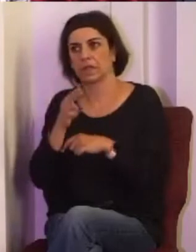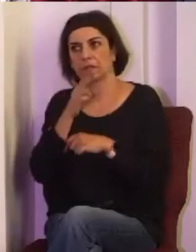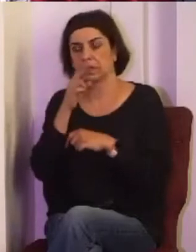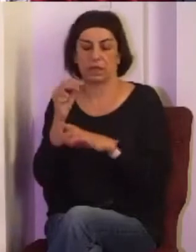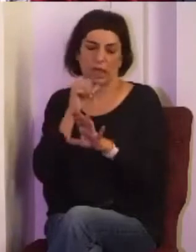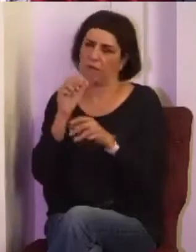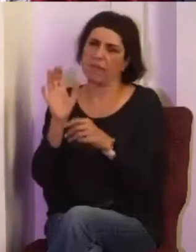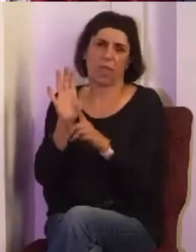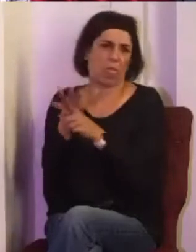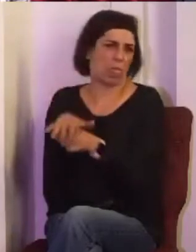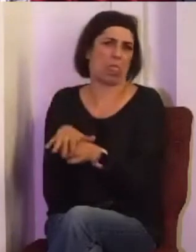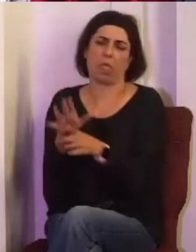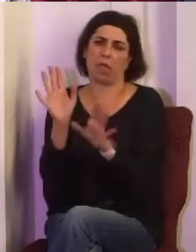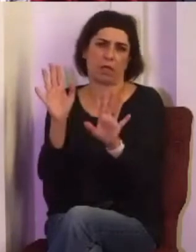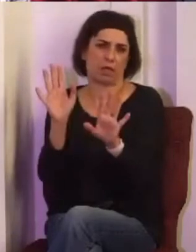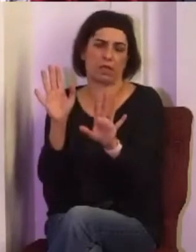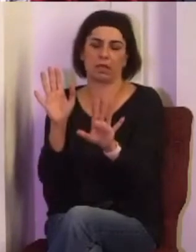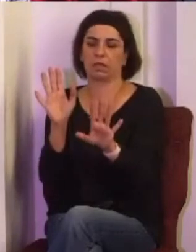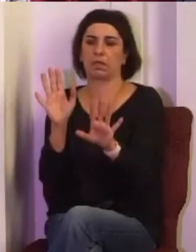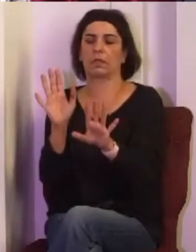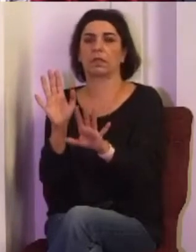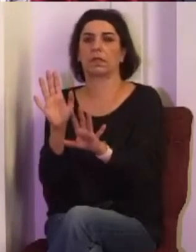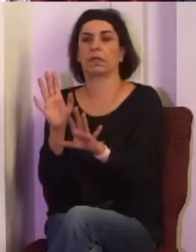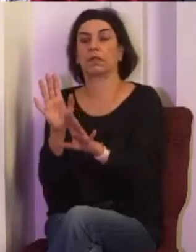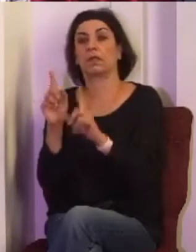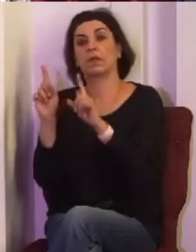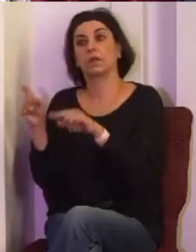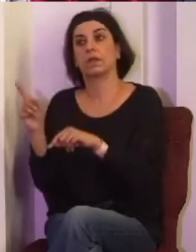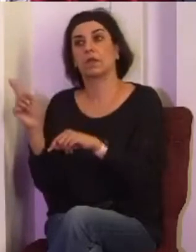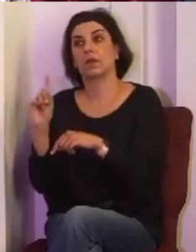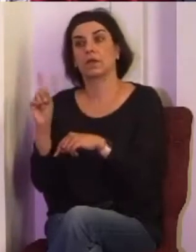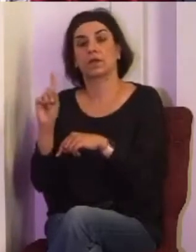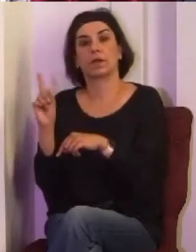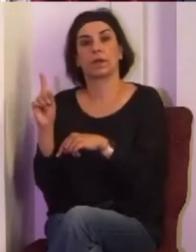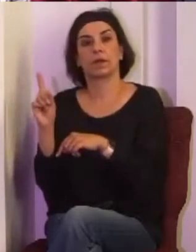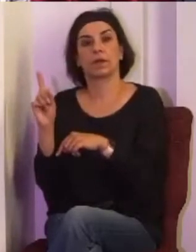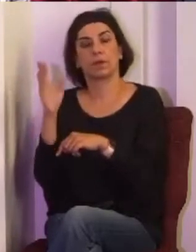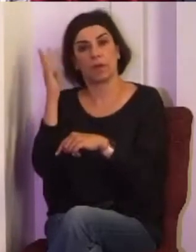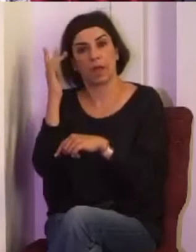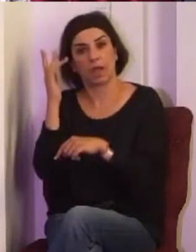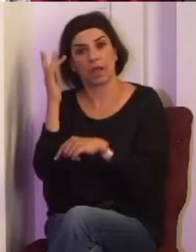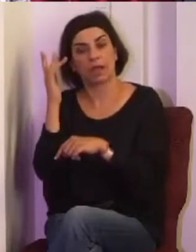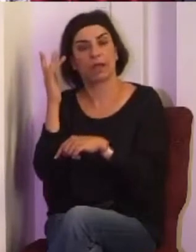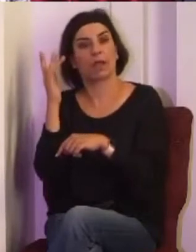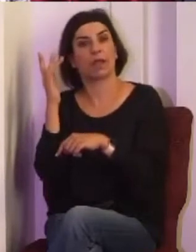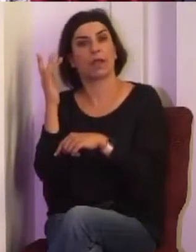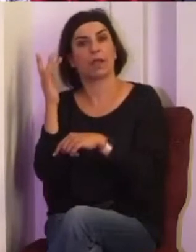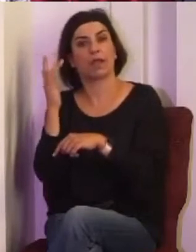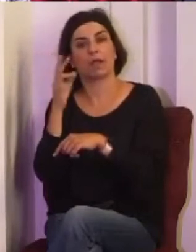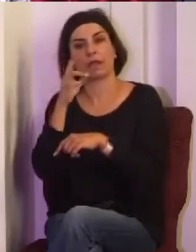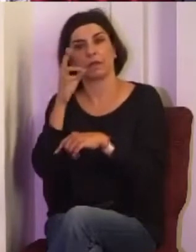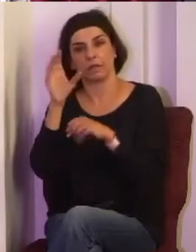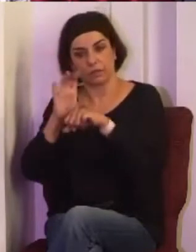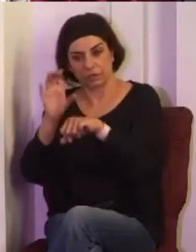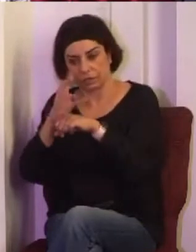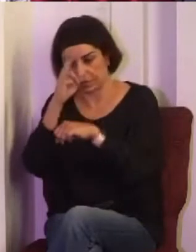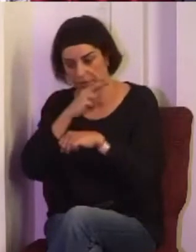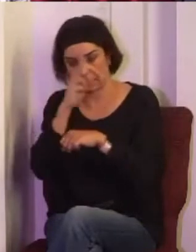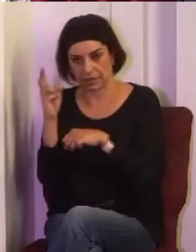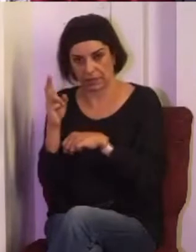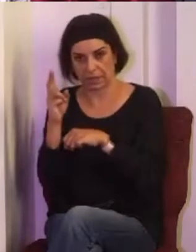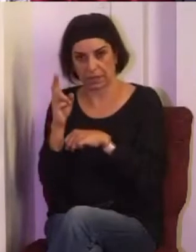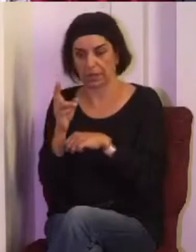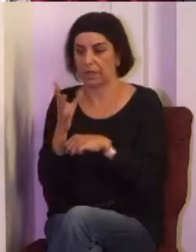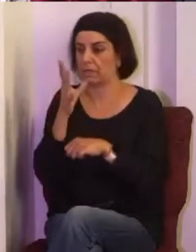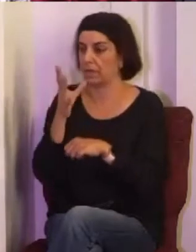Catholic Church, don't get me wrong. But they go there because that's where their mama went, that's where their grandmama went, and that's where they feel like they have to